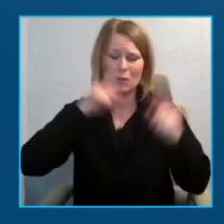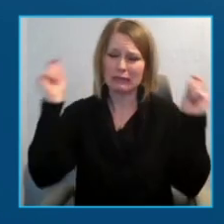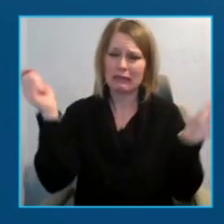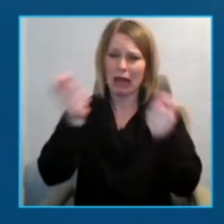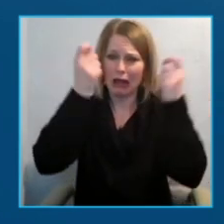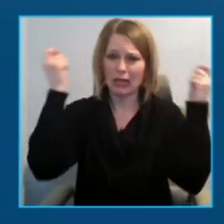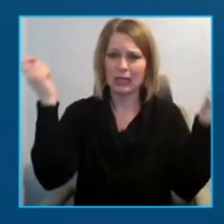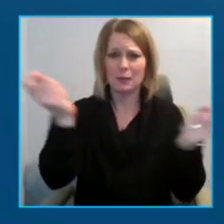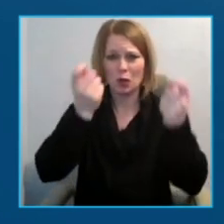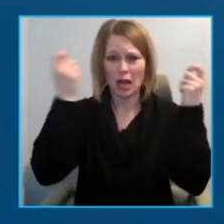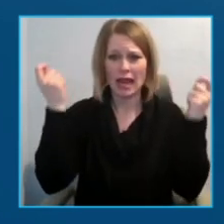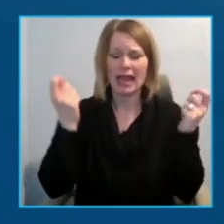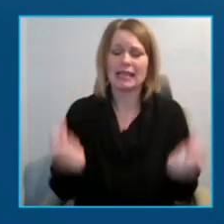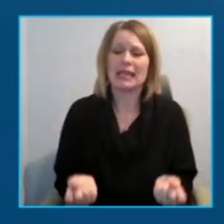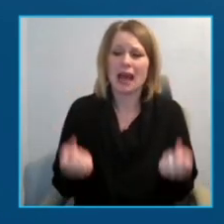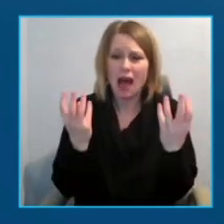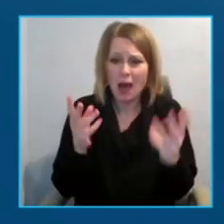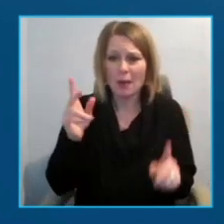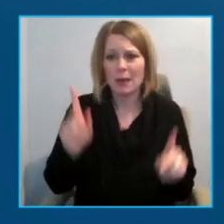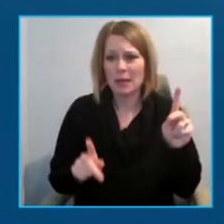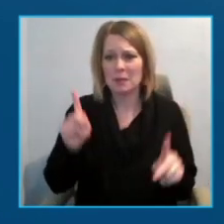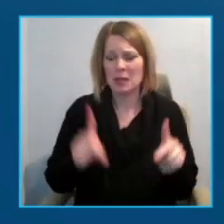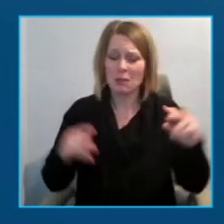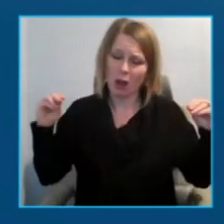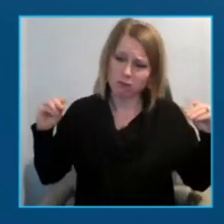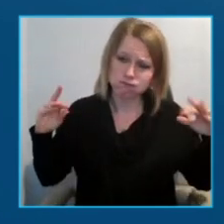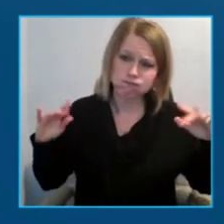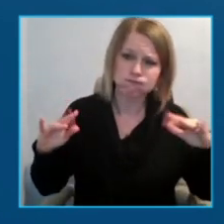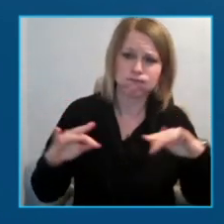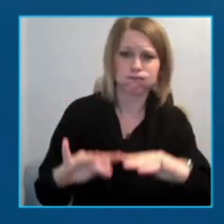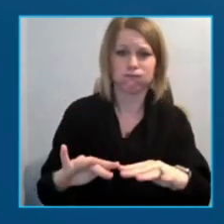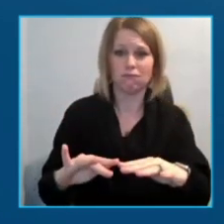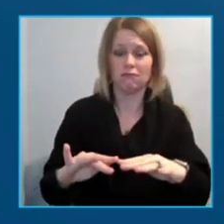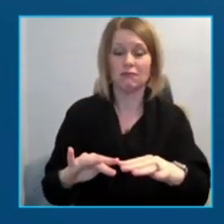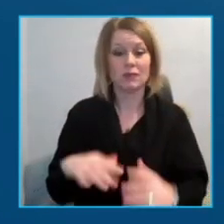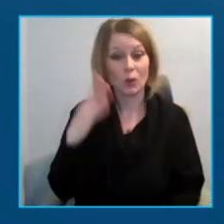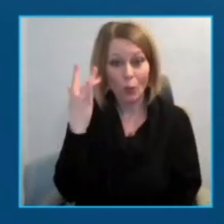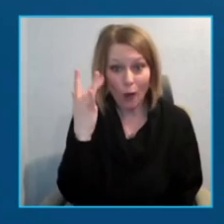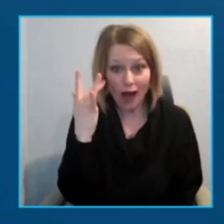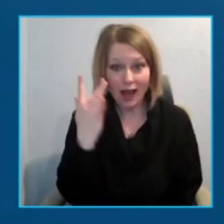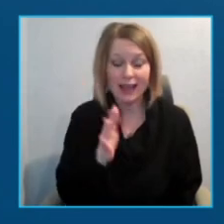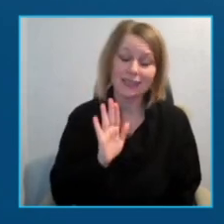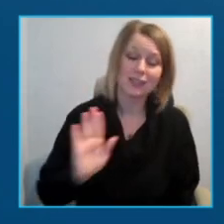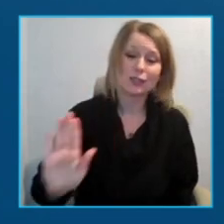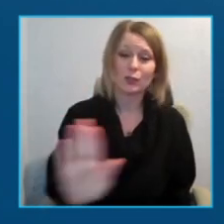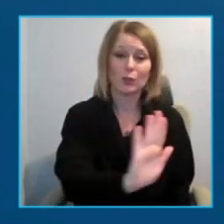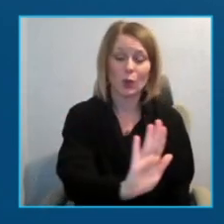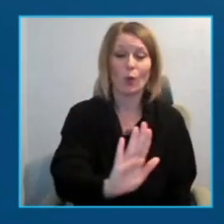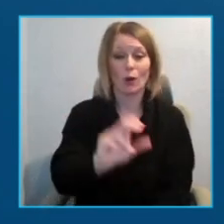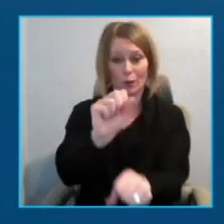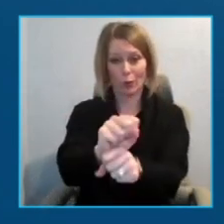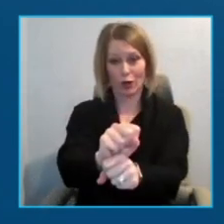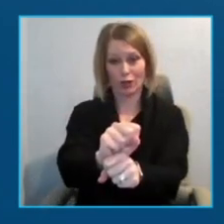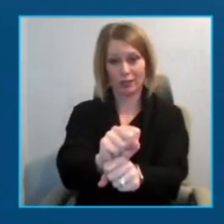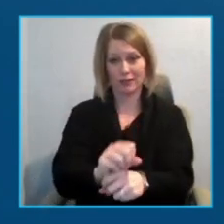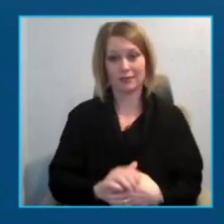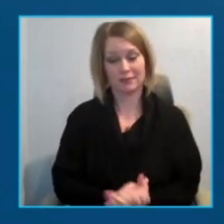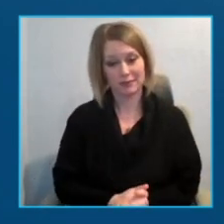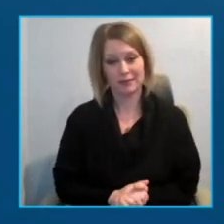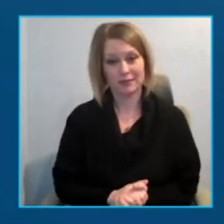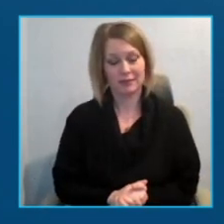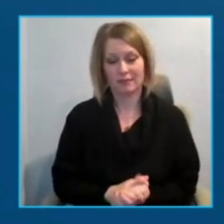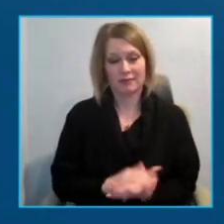turnout throughout the Democratic primary process. And that was because of your work. That was absolutely